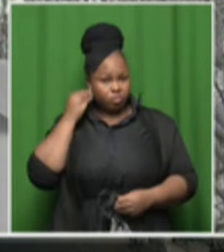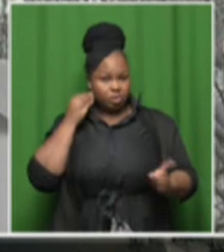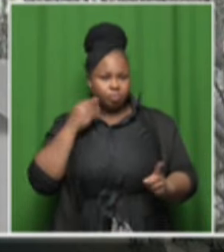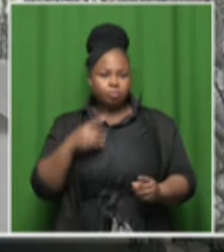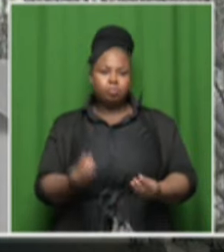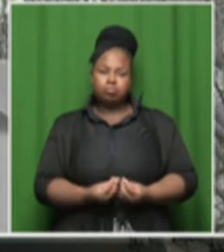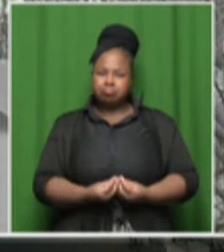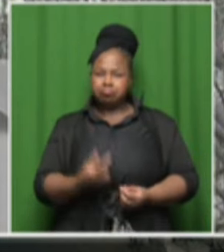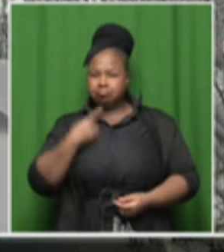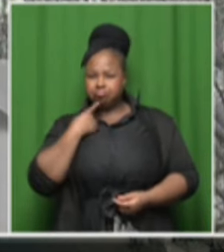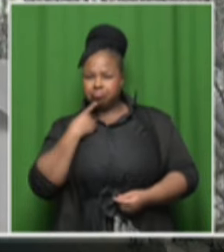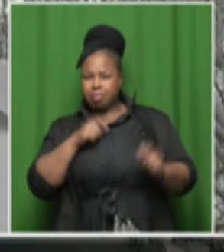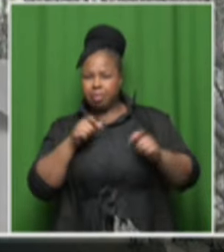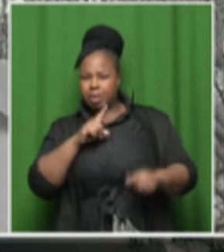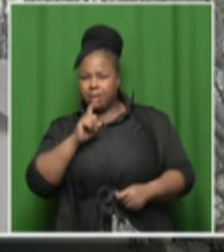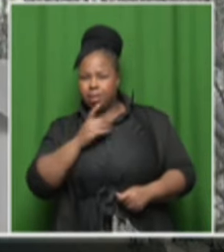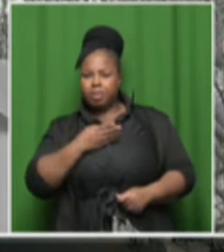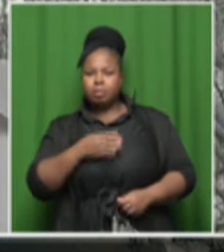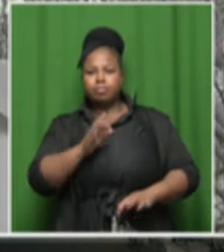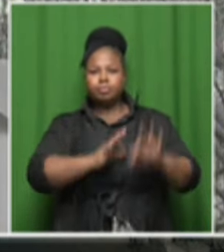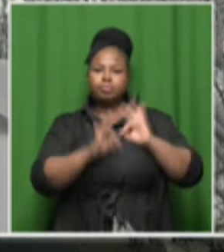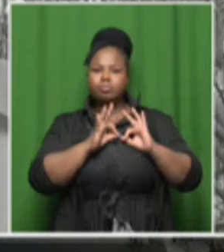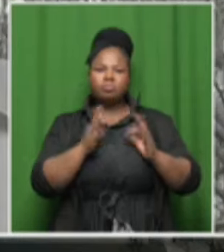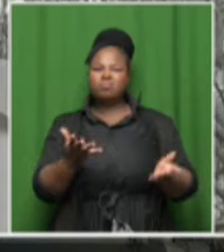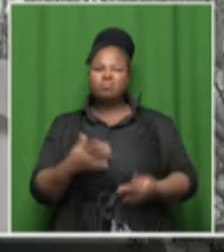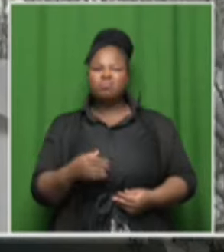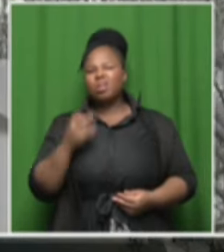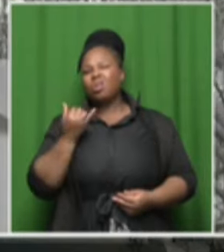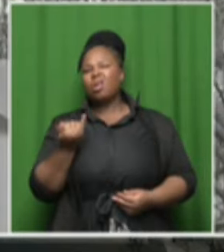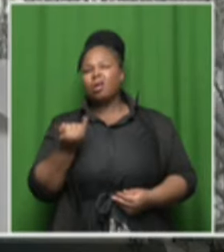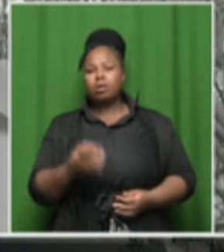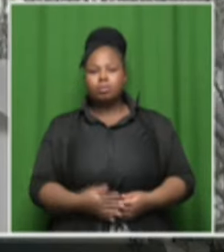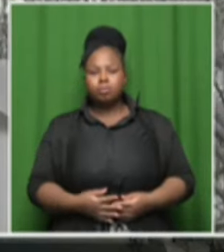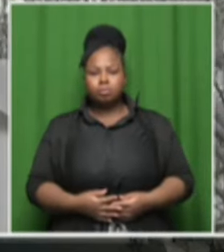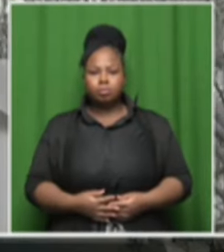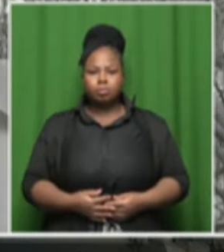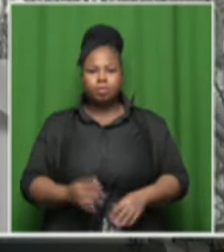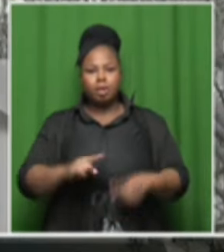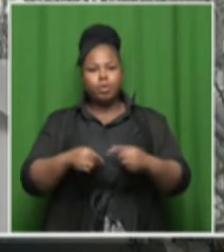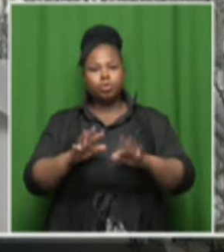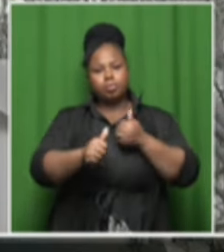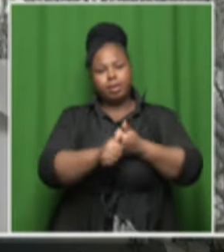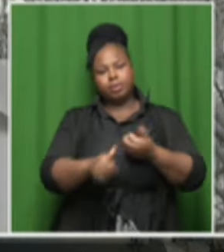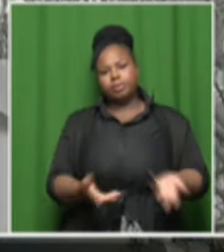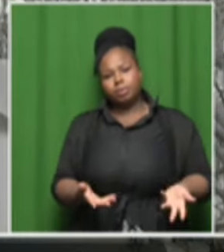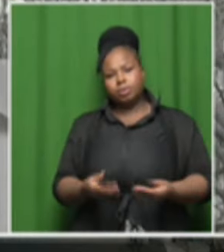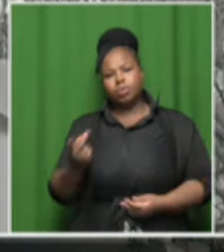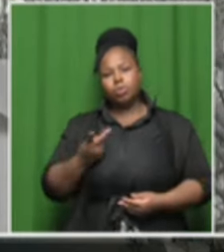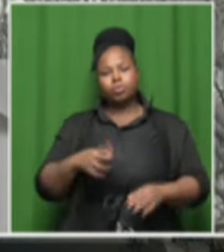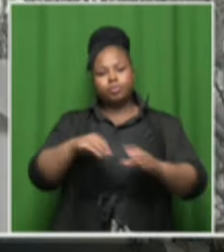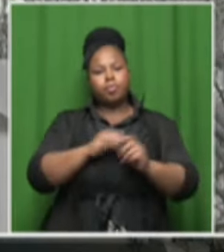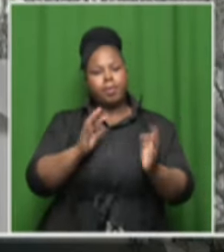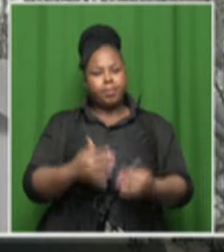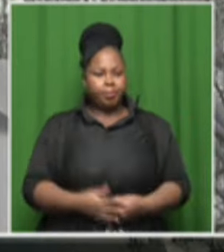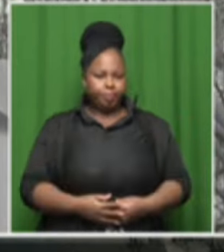people question as well. Tell us a little bit more about what that looks like in terms of, compliance, how it's also factored in that